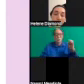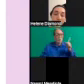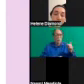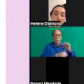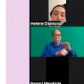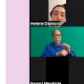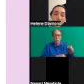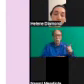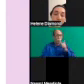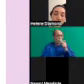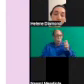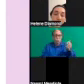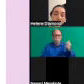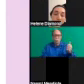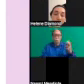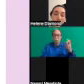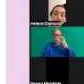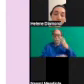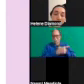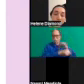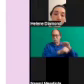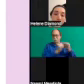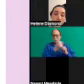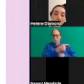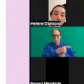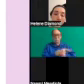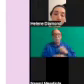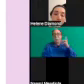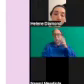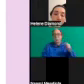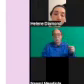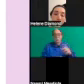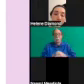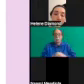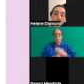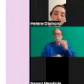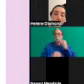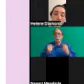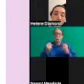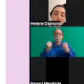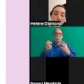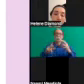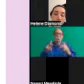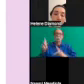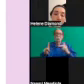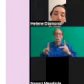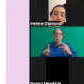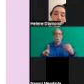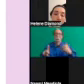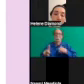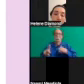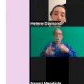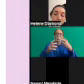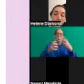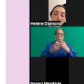blind, and heard from her that she's known a lot of people who've had partners who